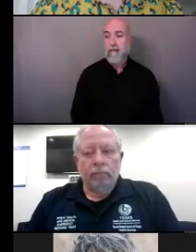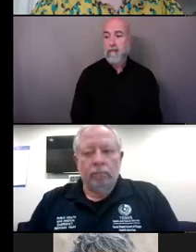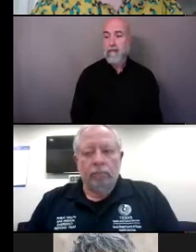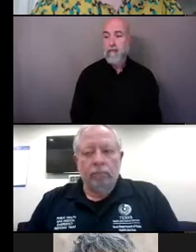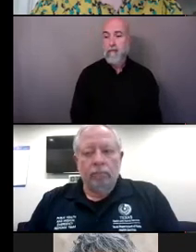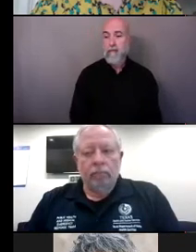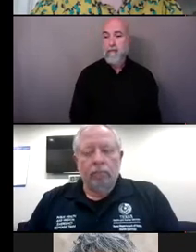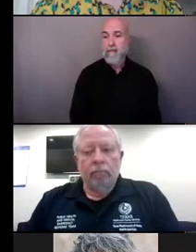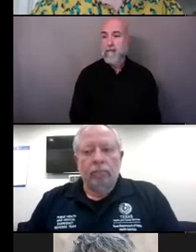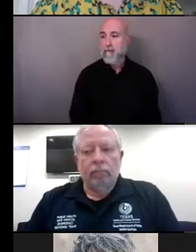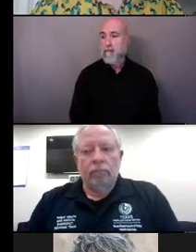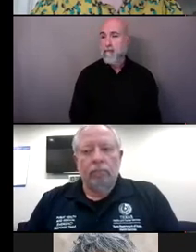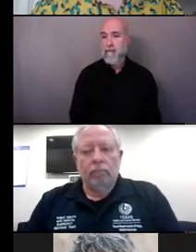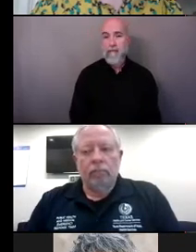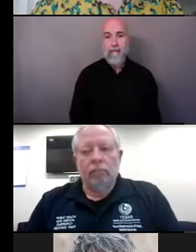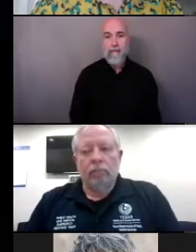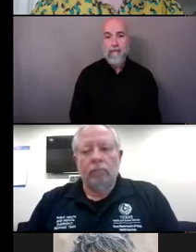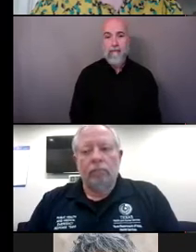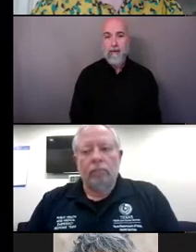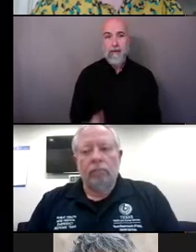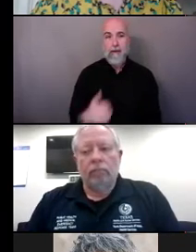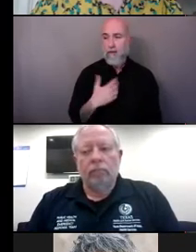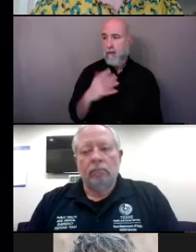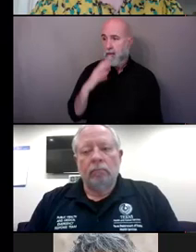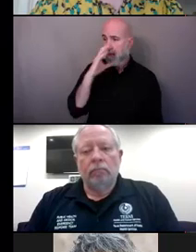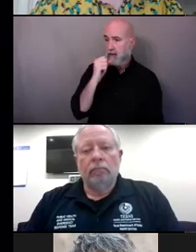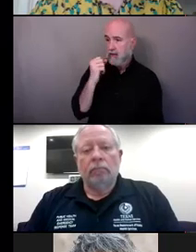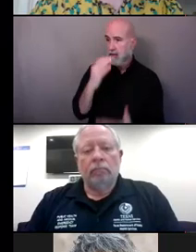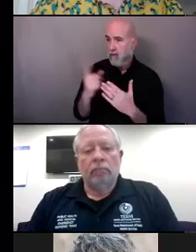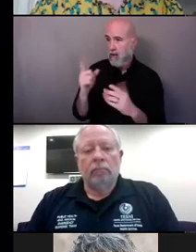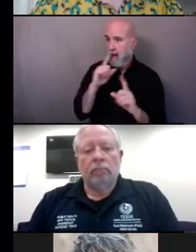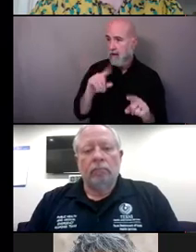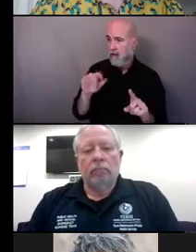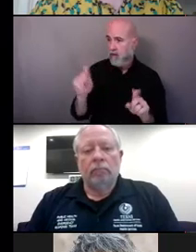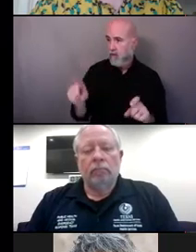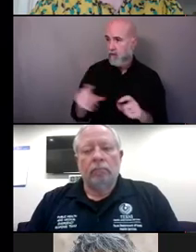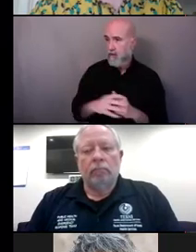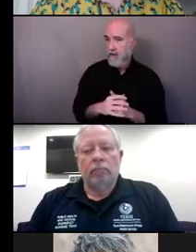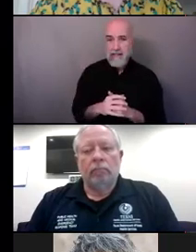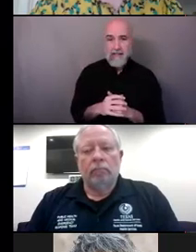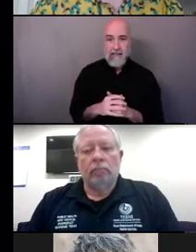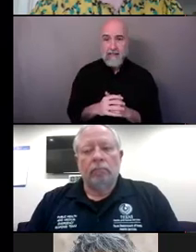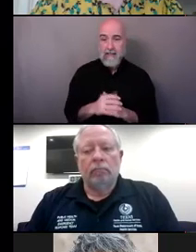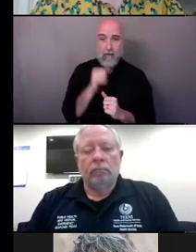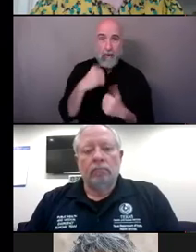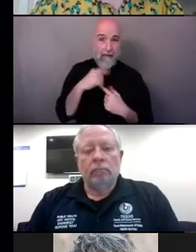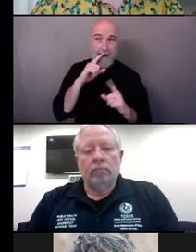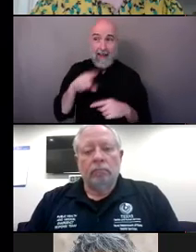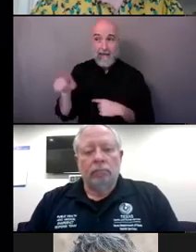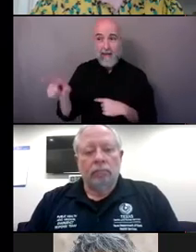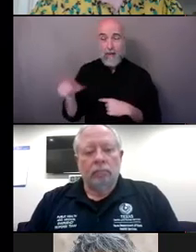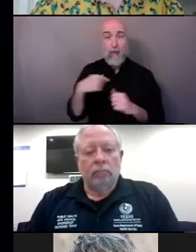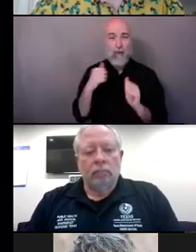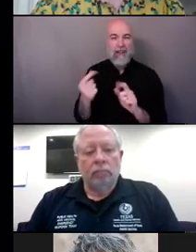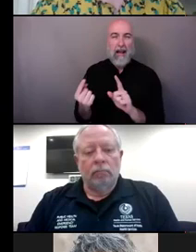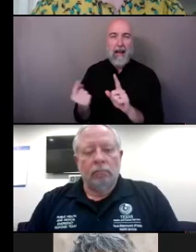Oh, we may be missing somebody to answer that question. If we don't have an answer, we can certainly circle